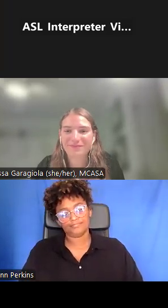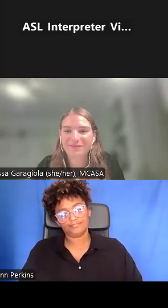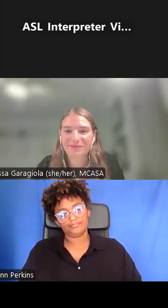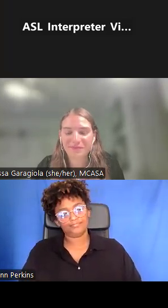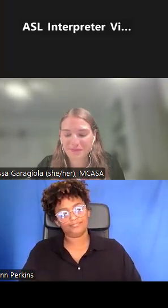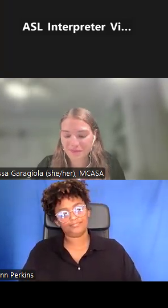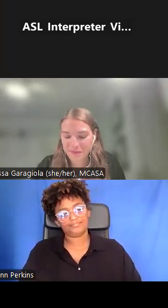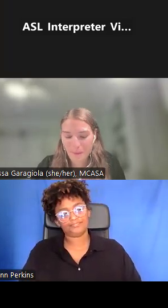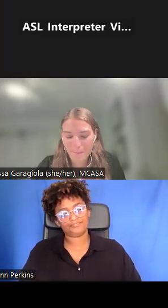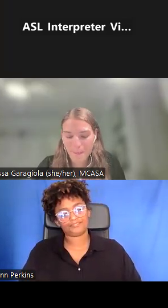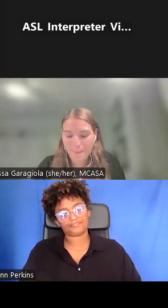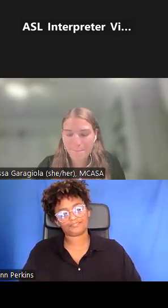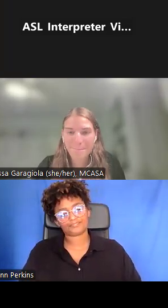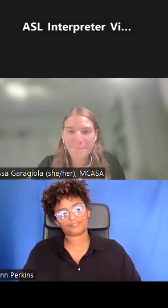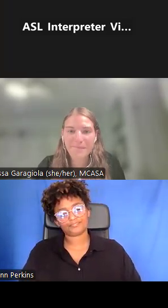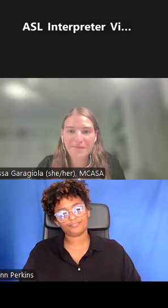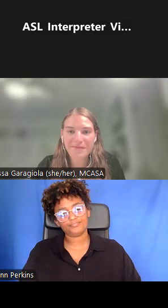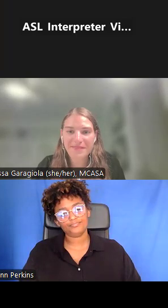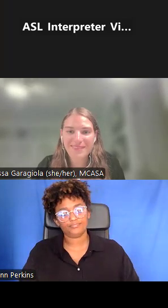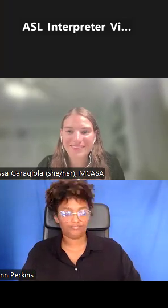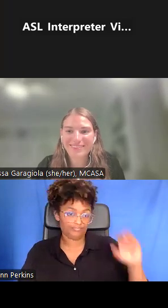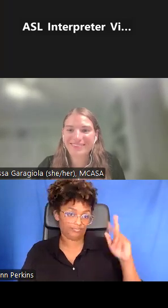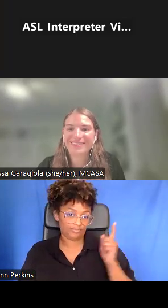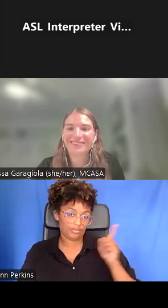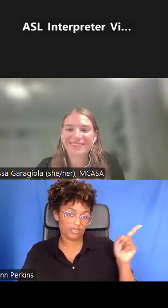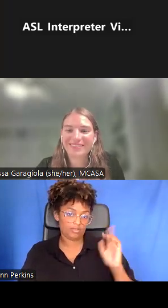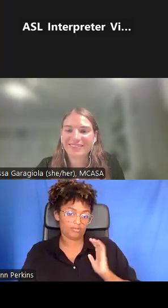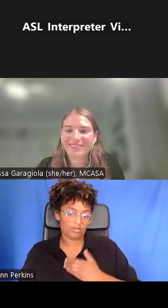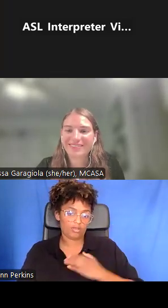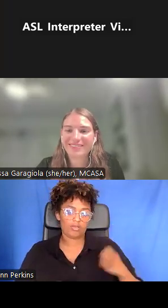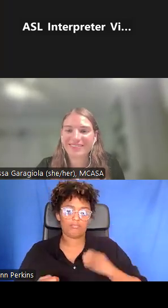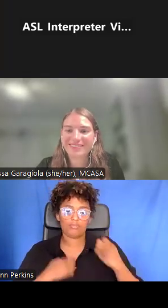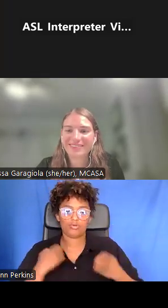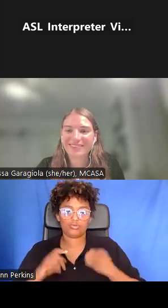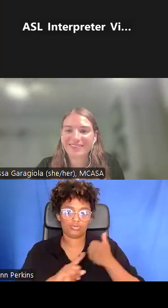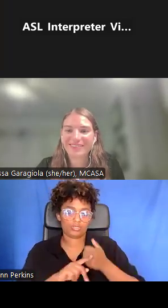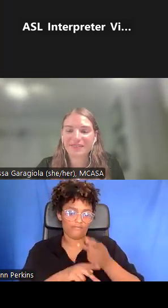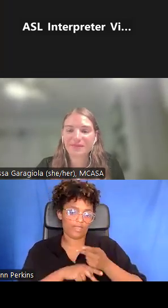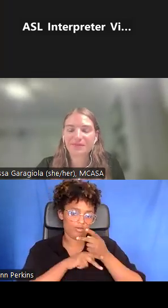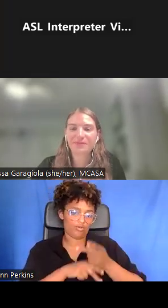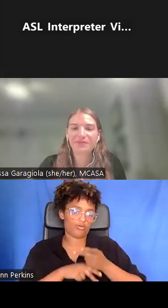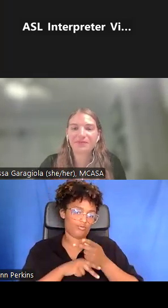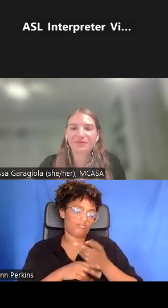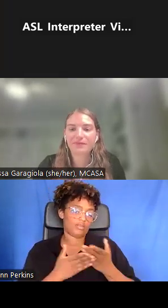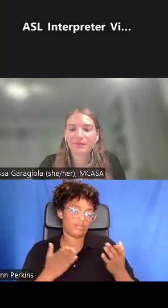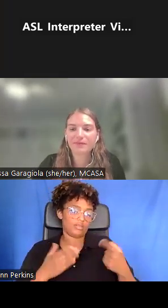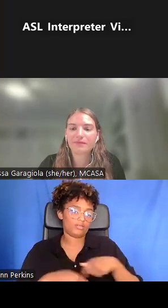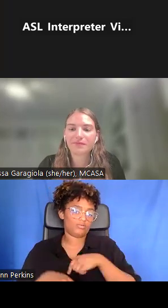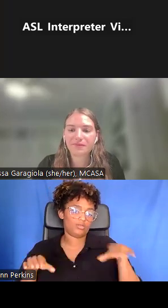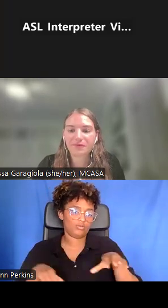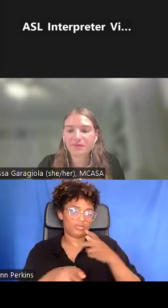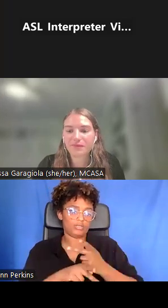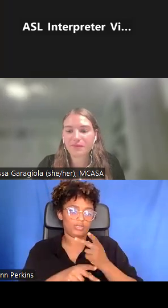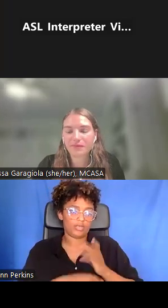All right, so this is our emotional self-care. Um, and these are things we do to take care of our heart.